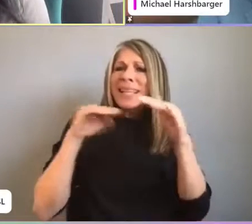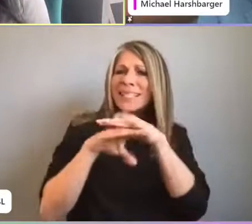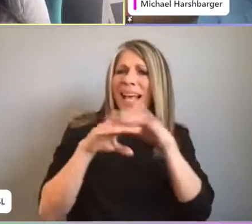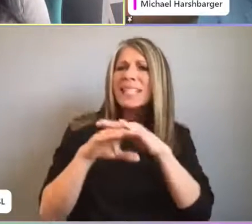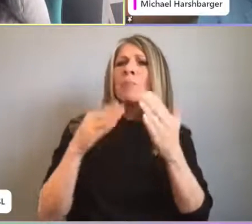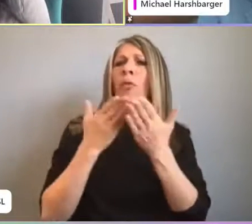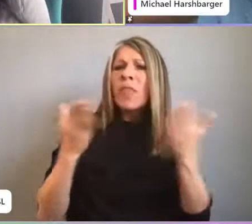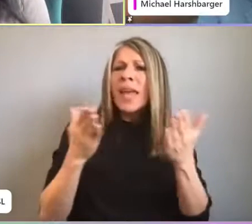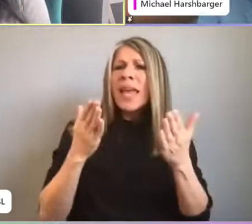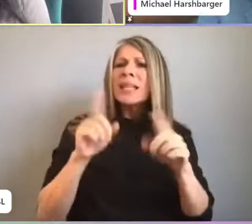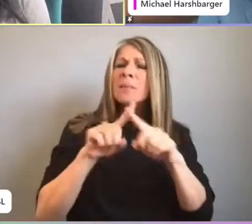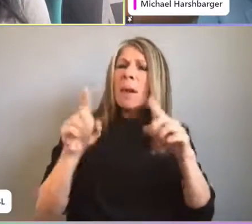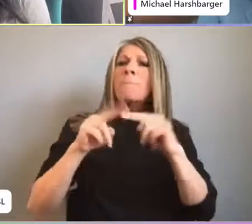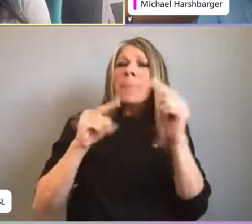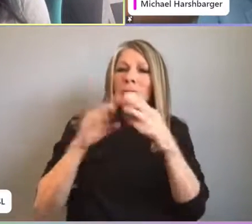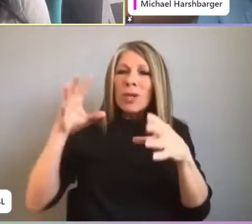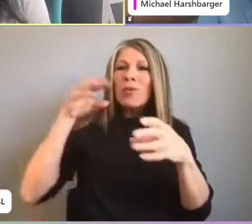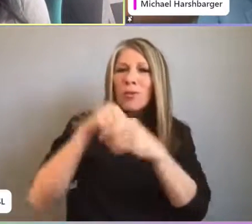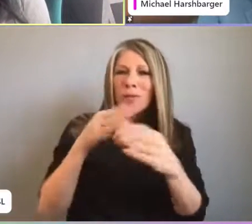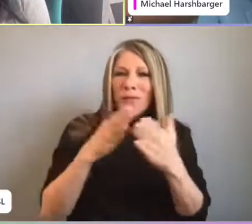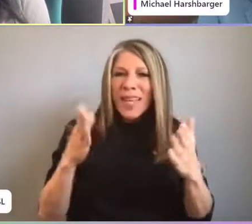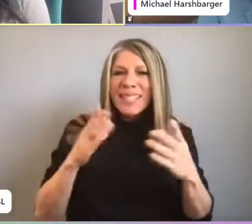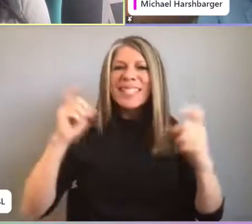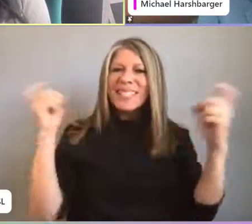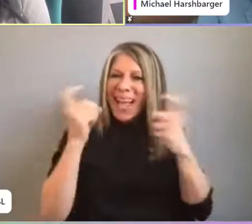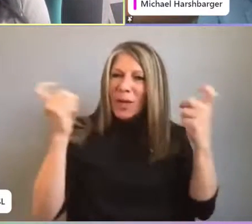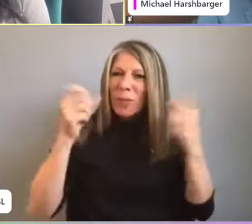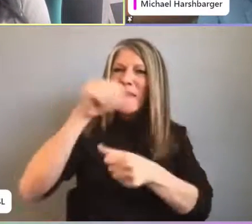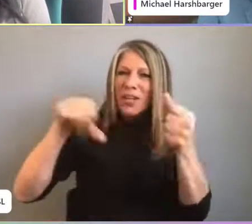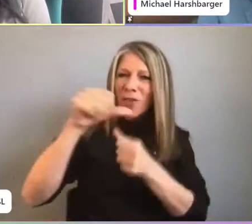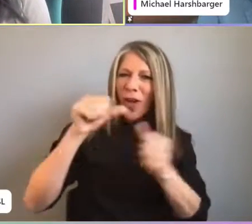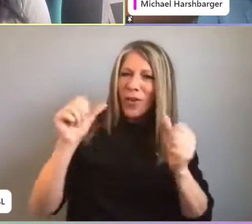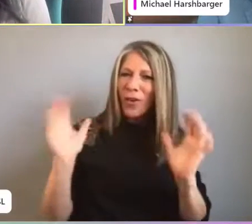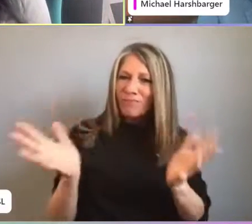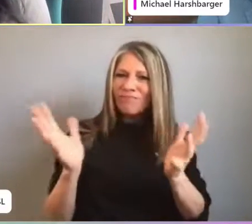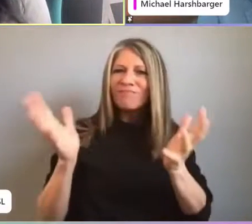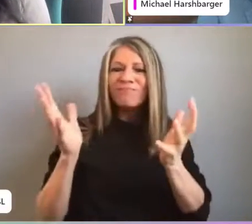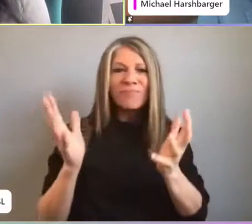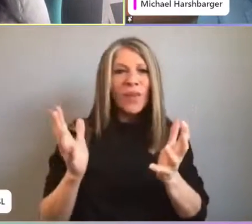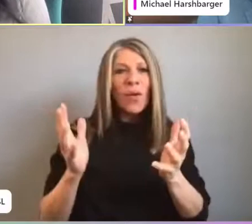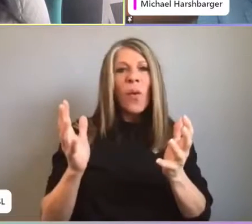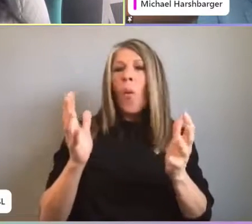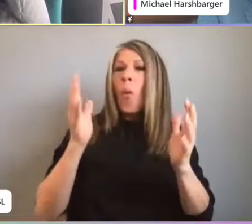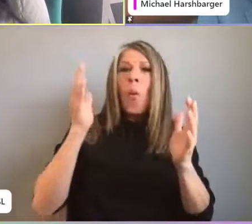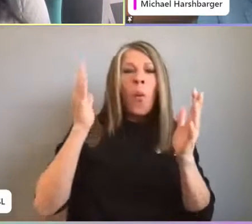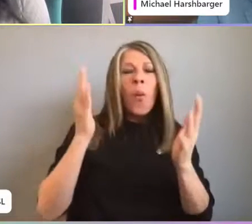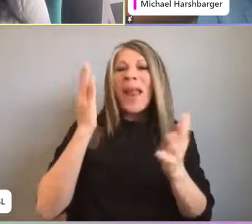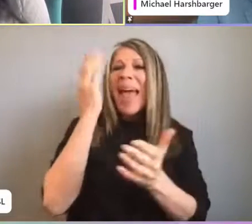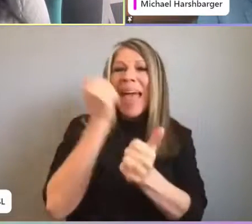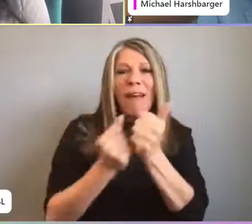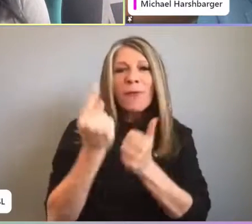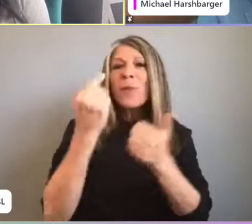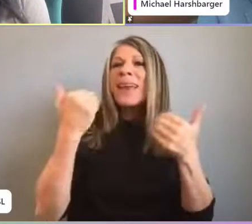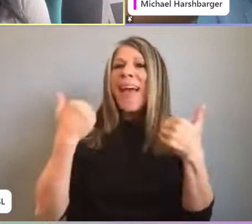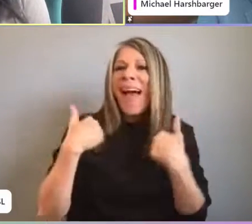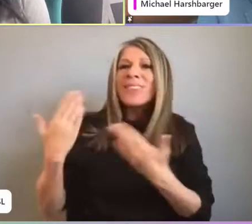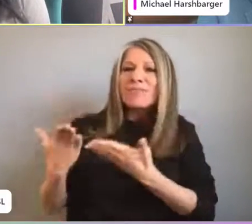build inclusive, and celebrate each other, and celebrate what everybody has to bring to the